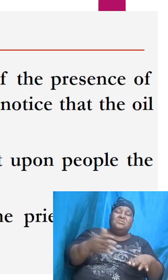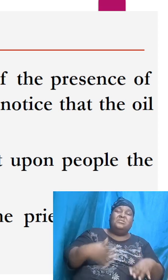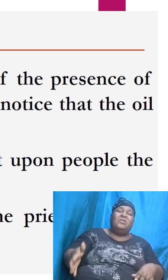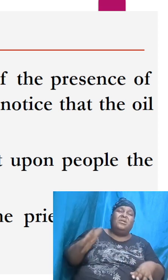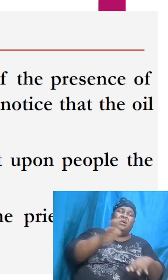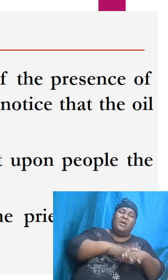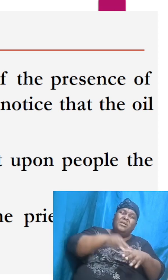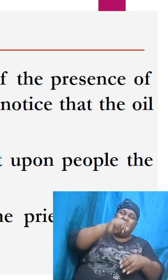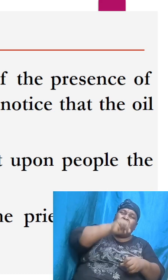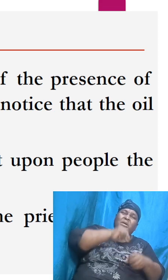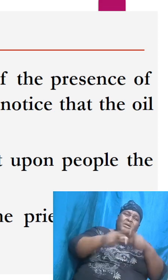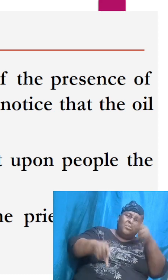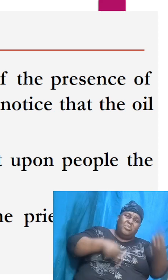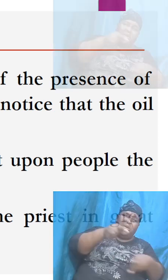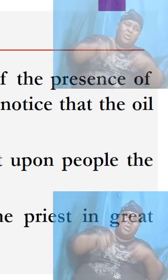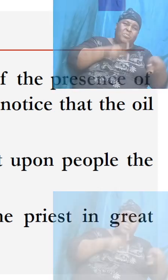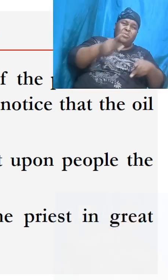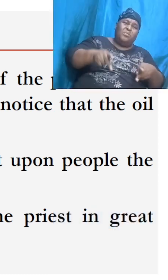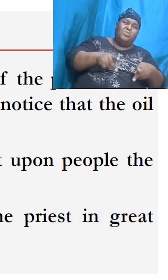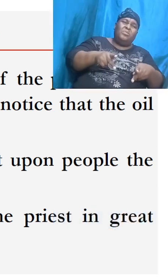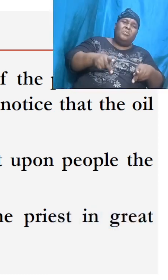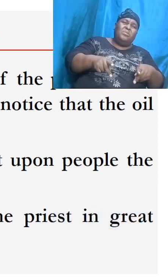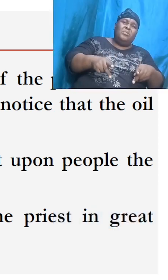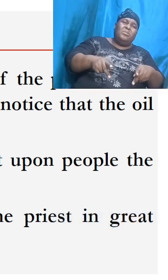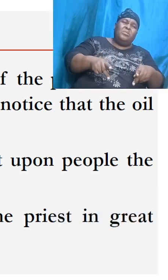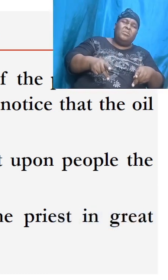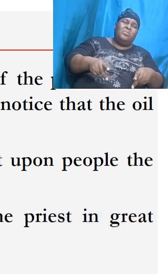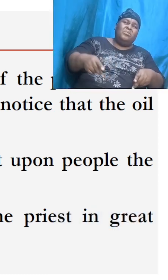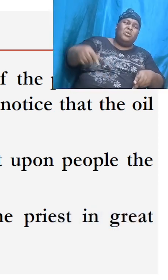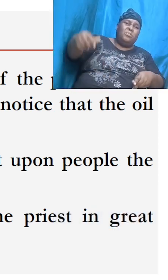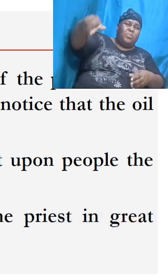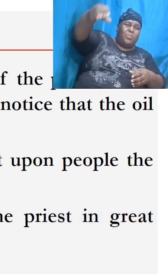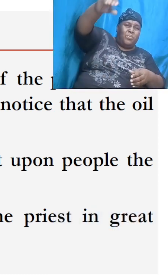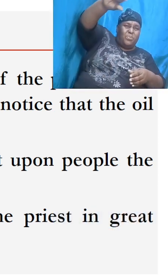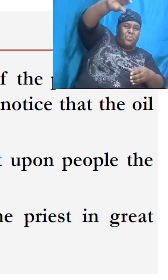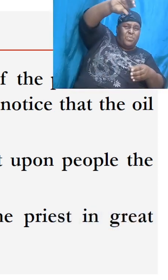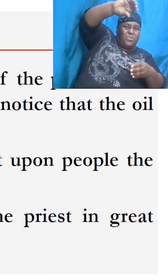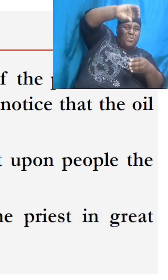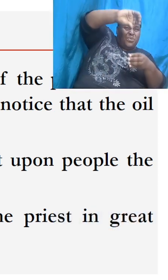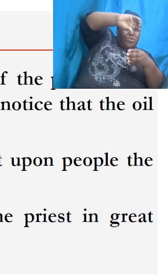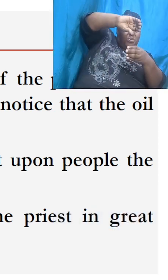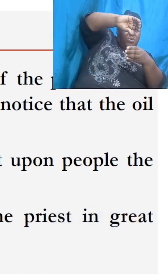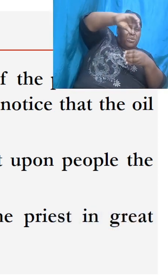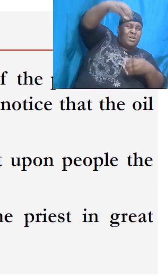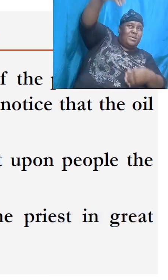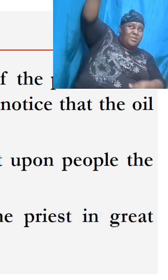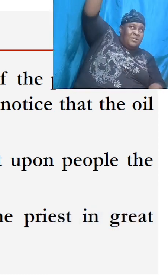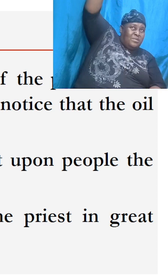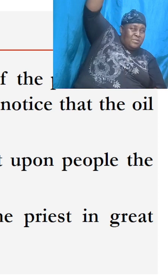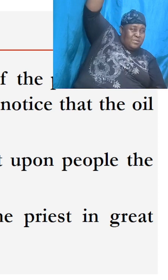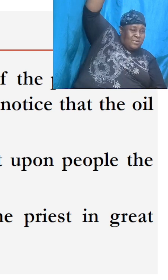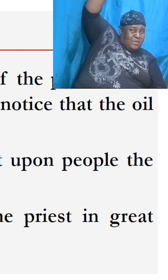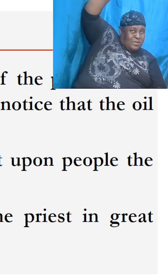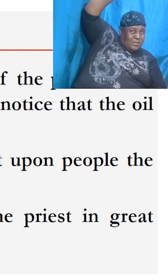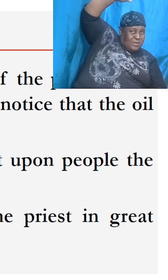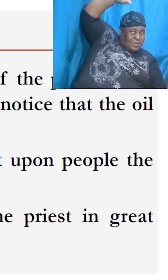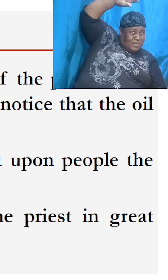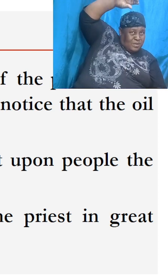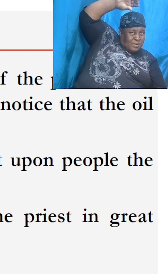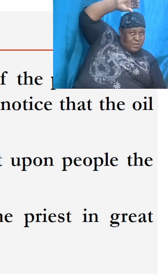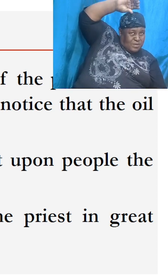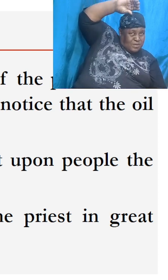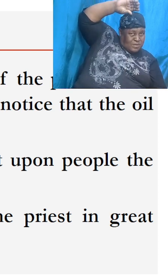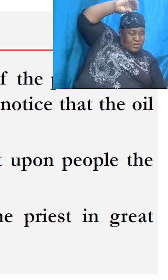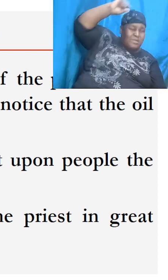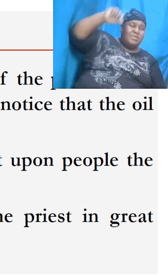use, he would have poured out the oil. There's a difference. And he would have poured over the head of the priest in a great measure. What am I